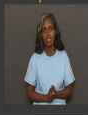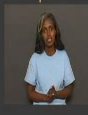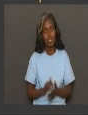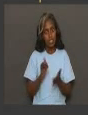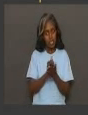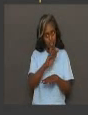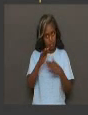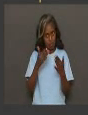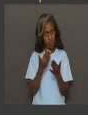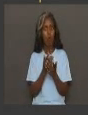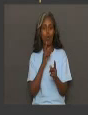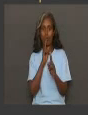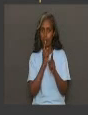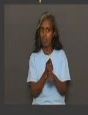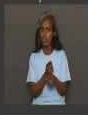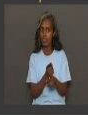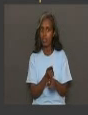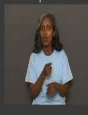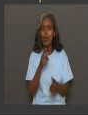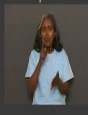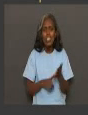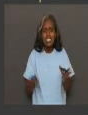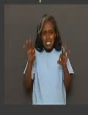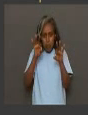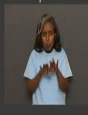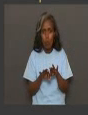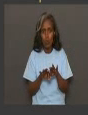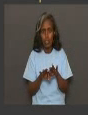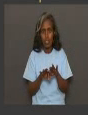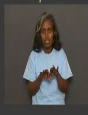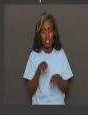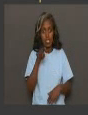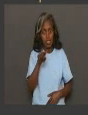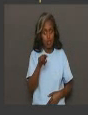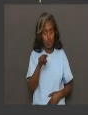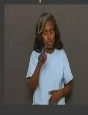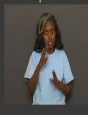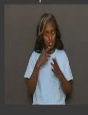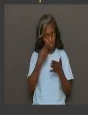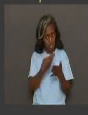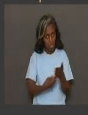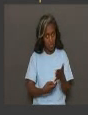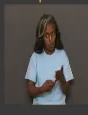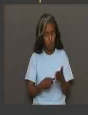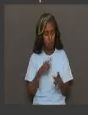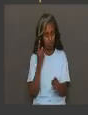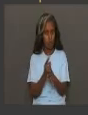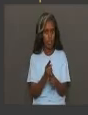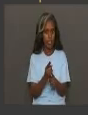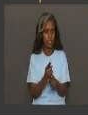That is all right. What is important is that your result was